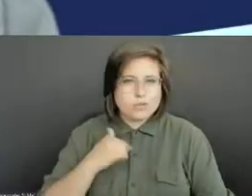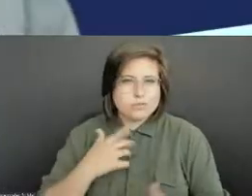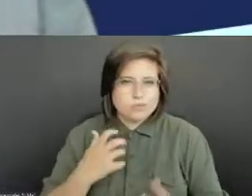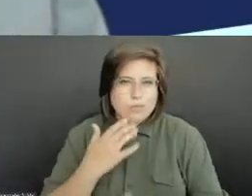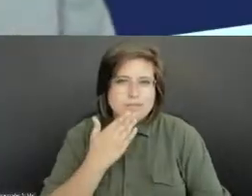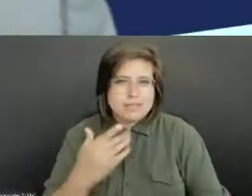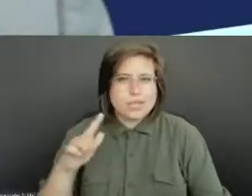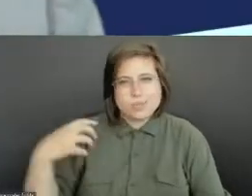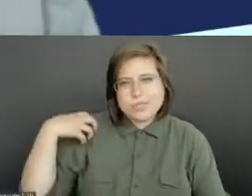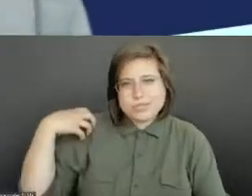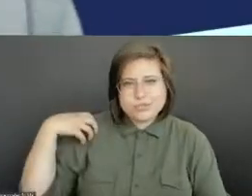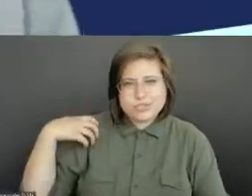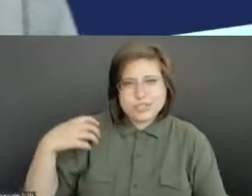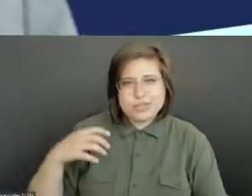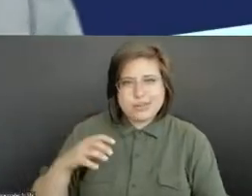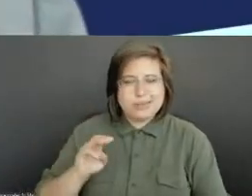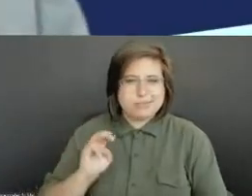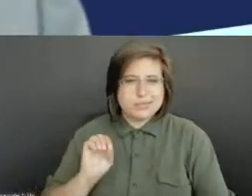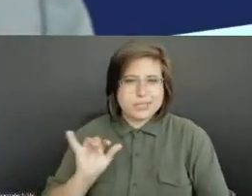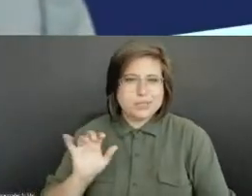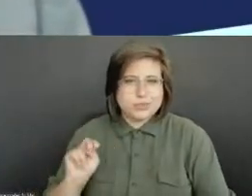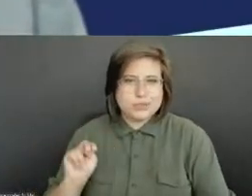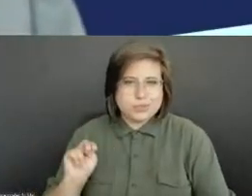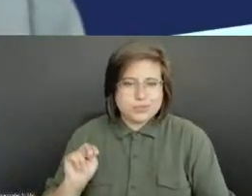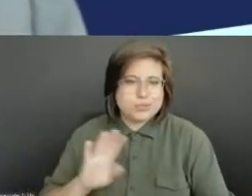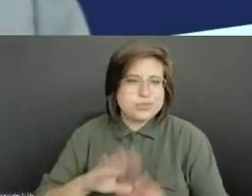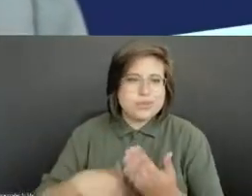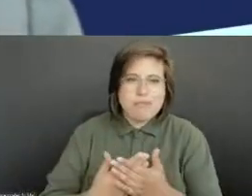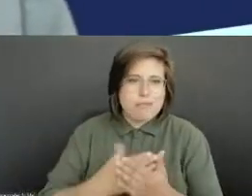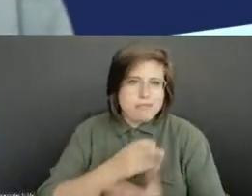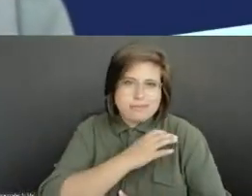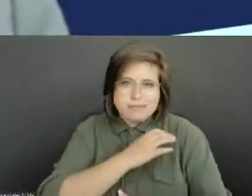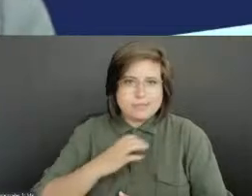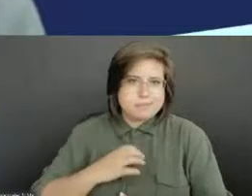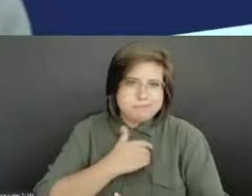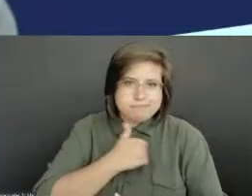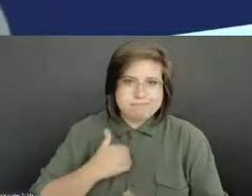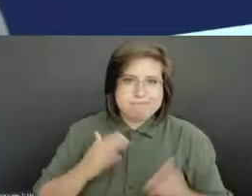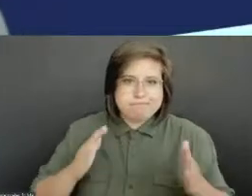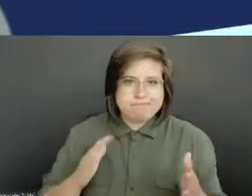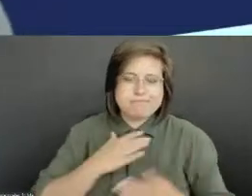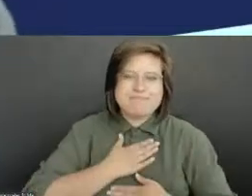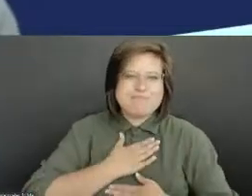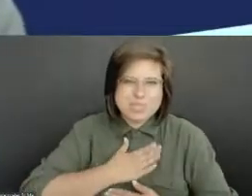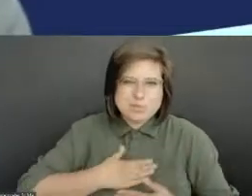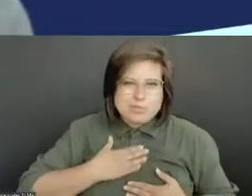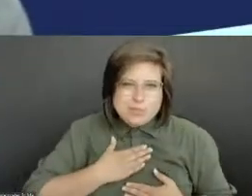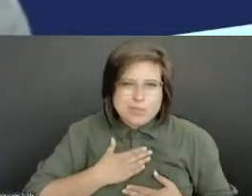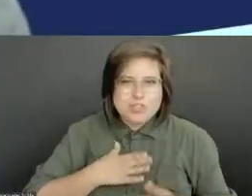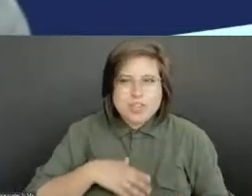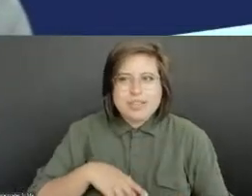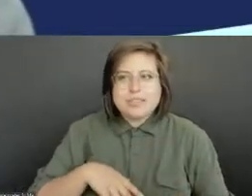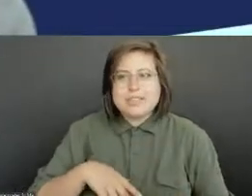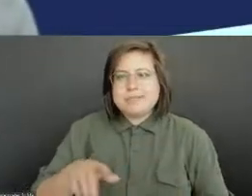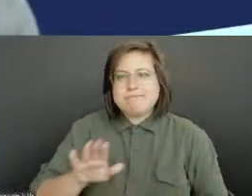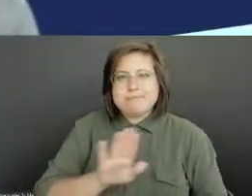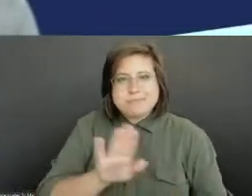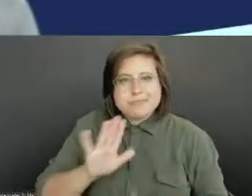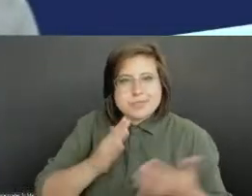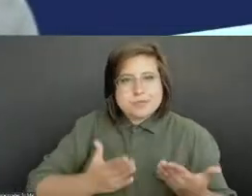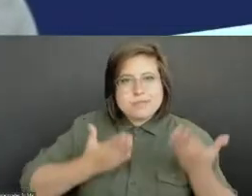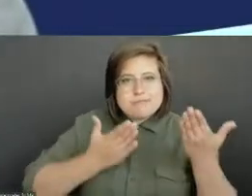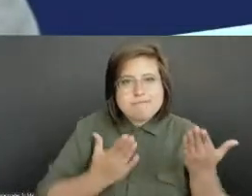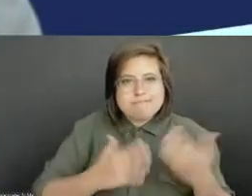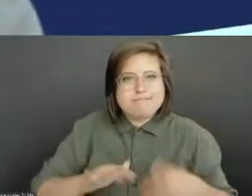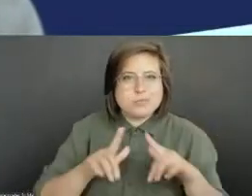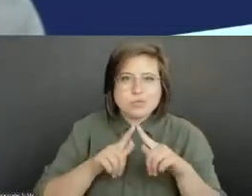of our committee, Ms. Yoon, and all of our committee members. I just want to say I appreciate some of the recommendations and some of the